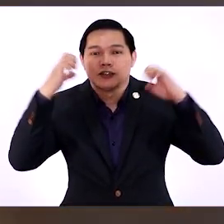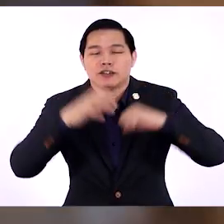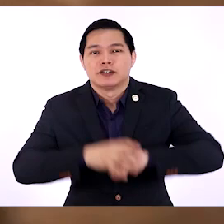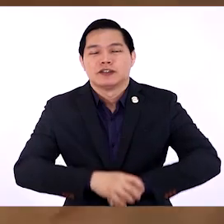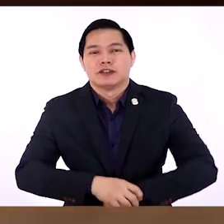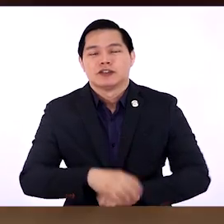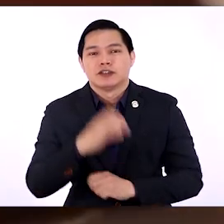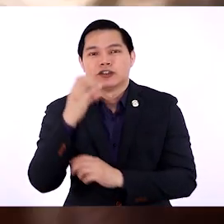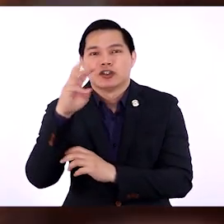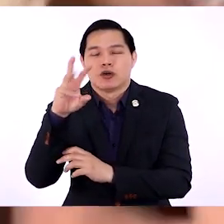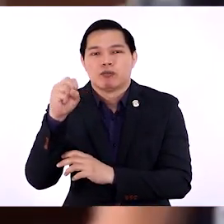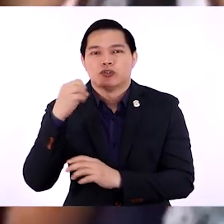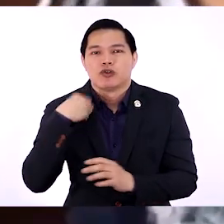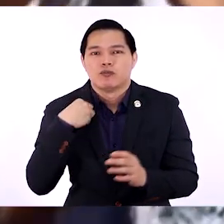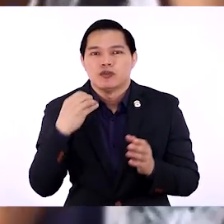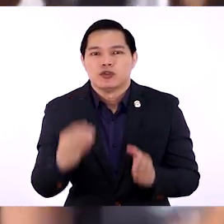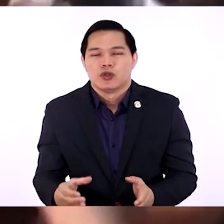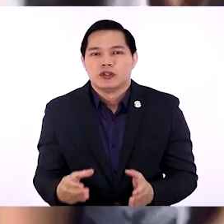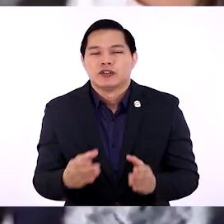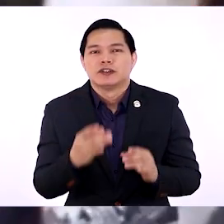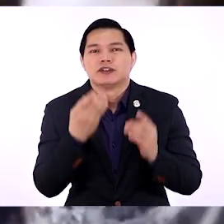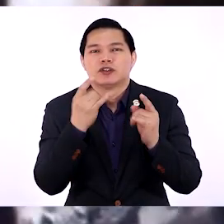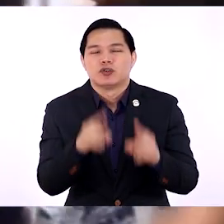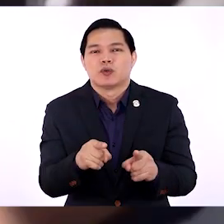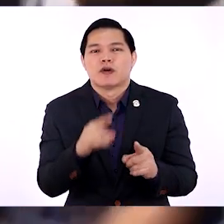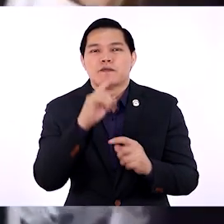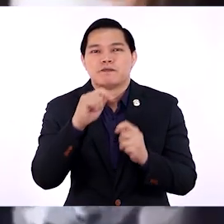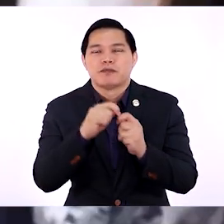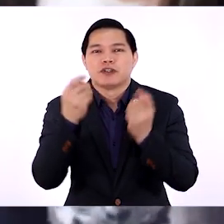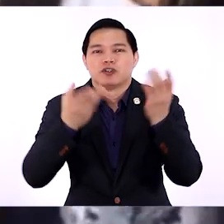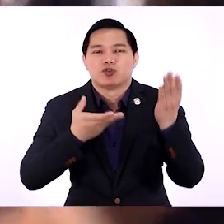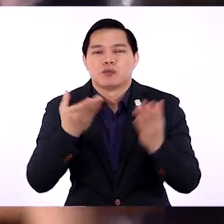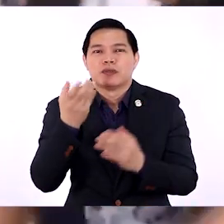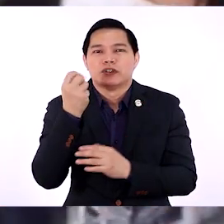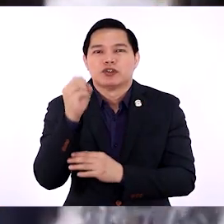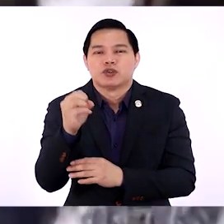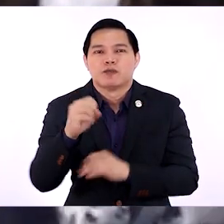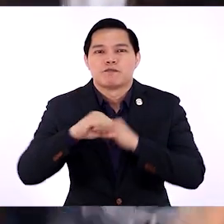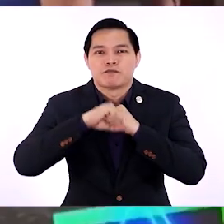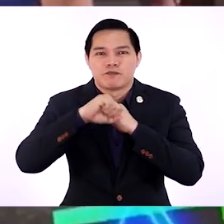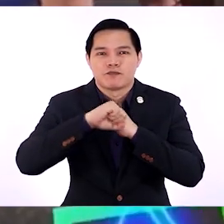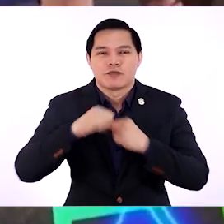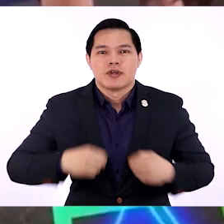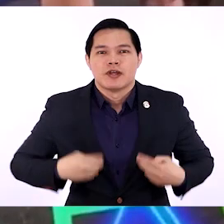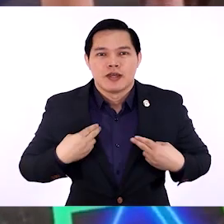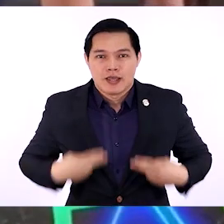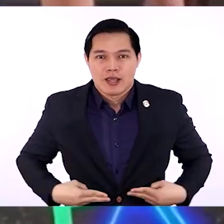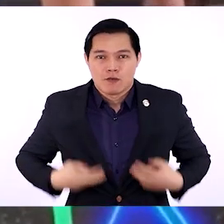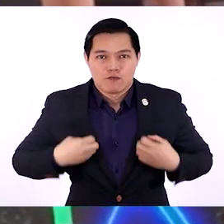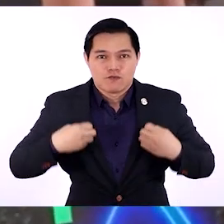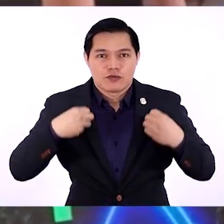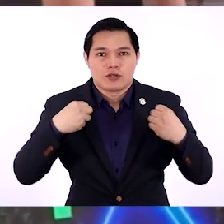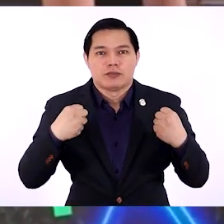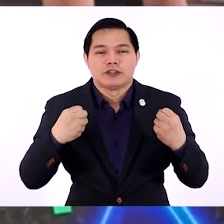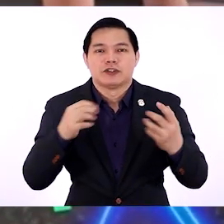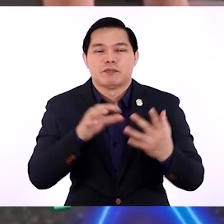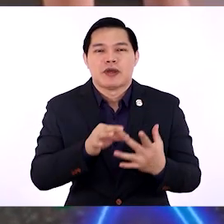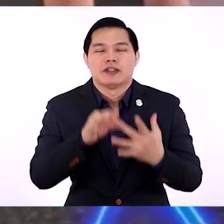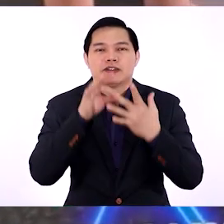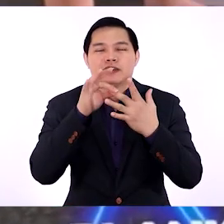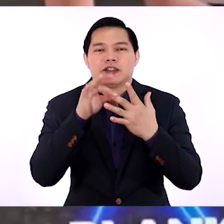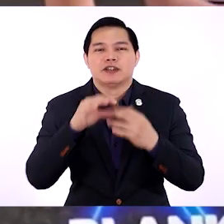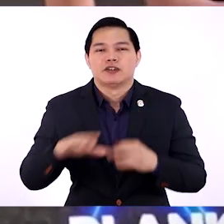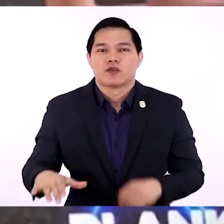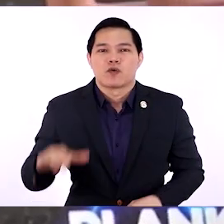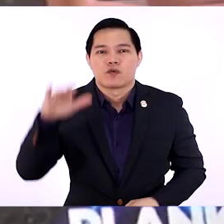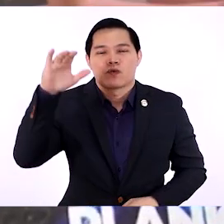CWS officers conducted a CWS Fit to Serve in order to promote a healthy lifestyle, especially among the growing